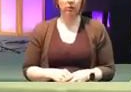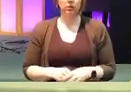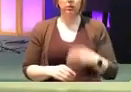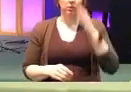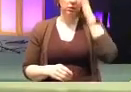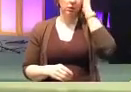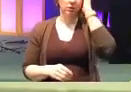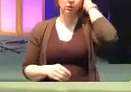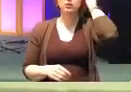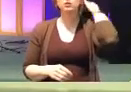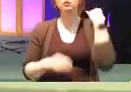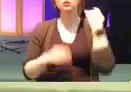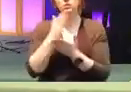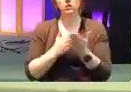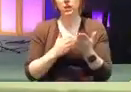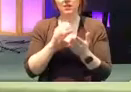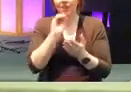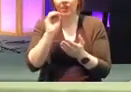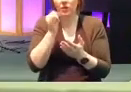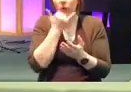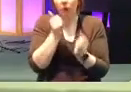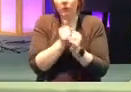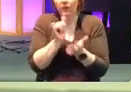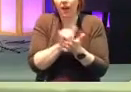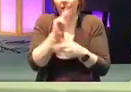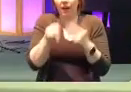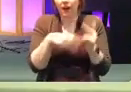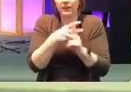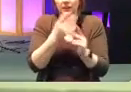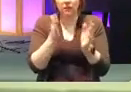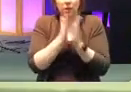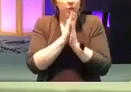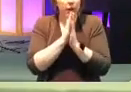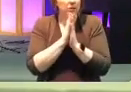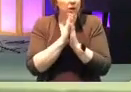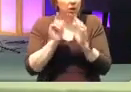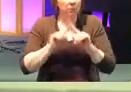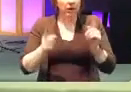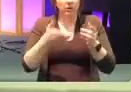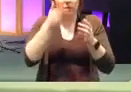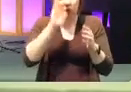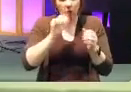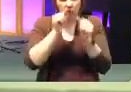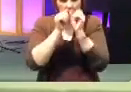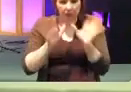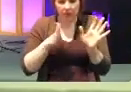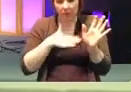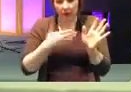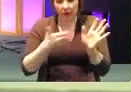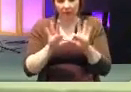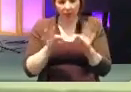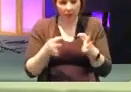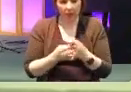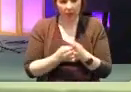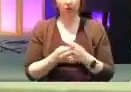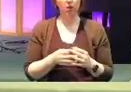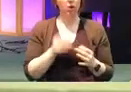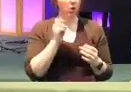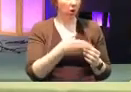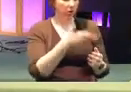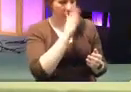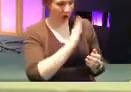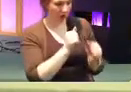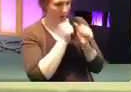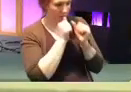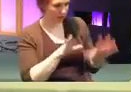And again, so some of those prayers, and there's nothing wrong with them, but our prayers are, you know, God bless my family. Or God